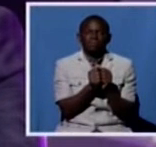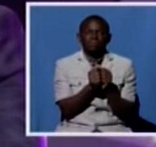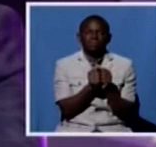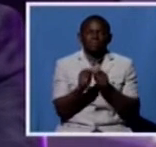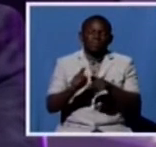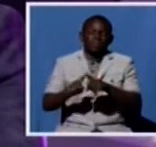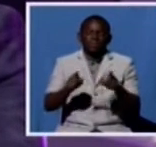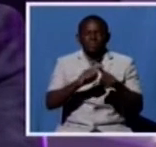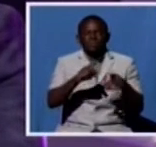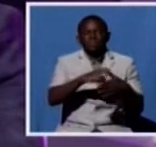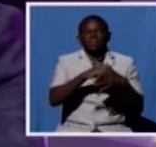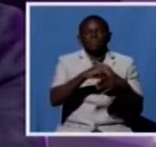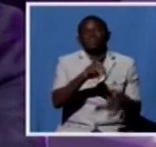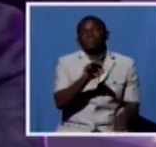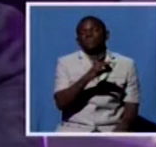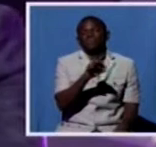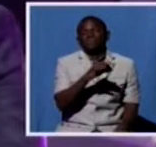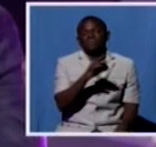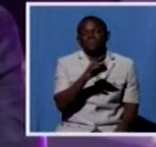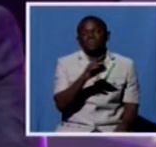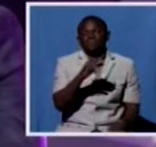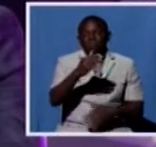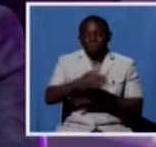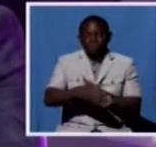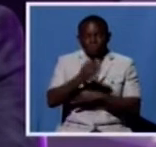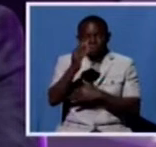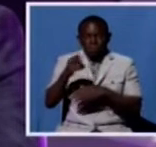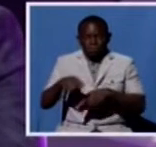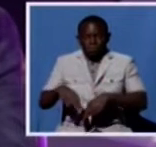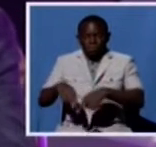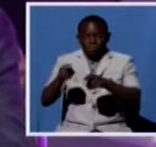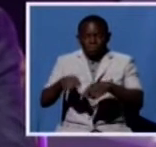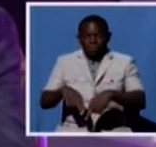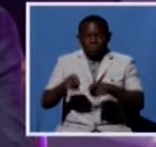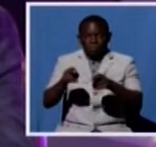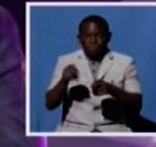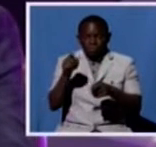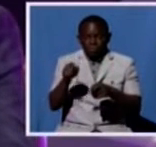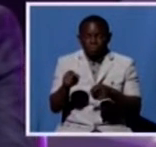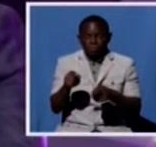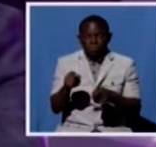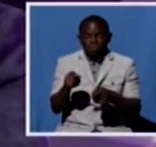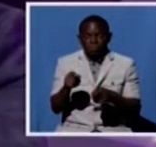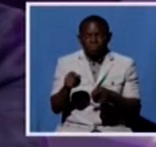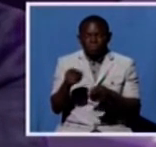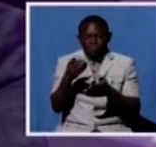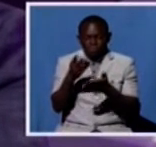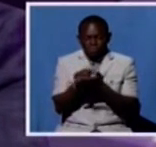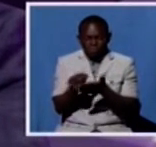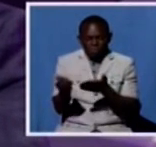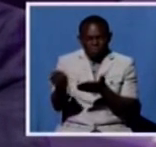stakeholders. These toll gates are also what we call soft roadblocks, where you find that